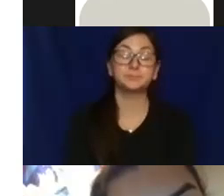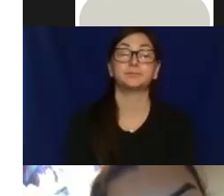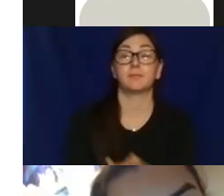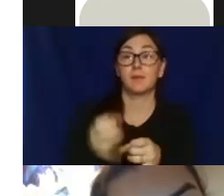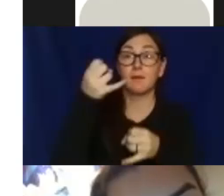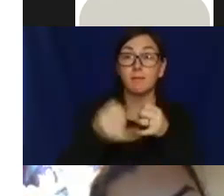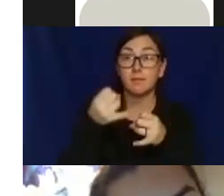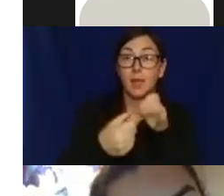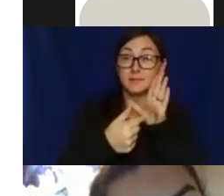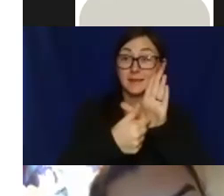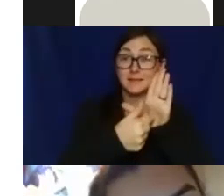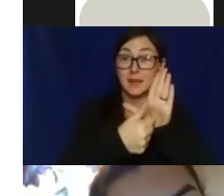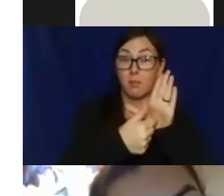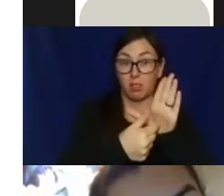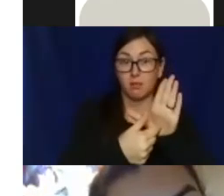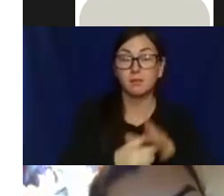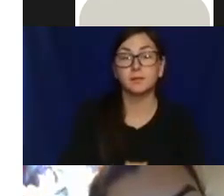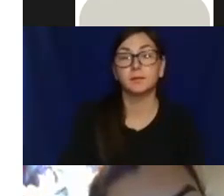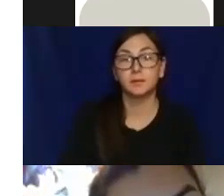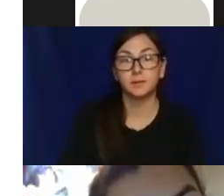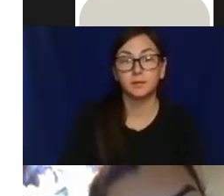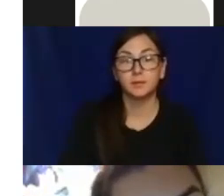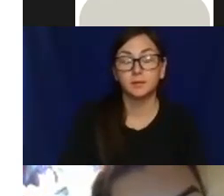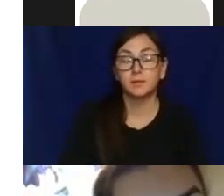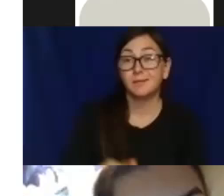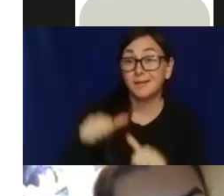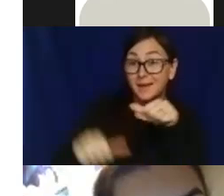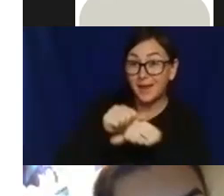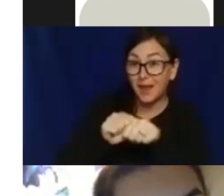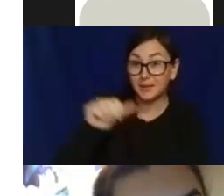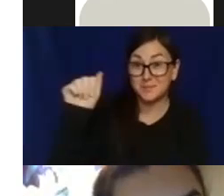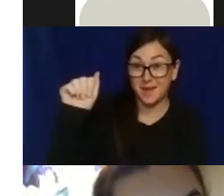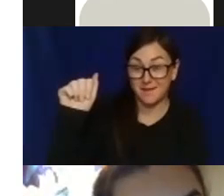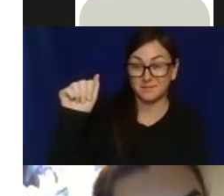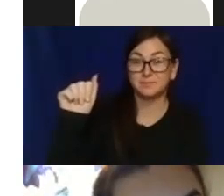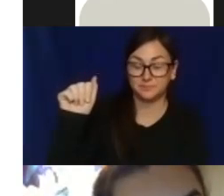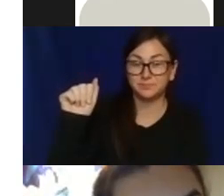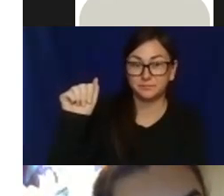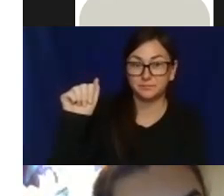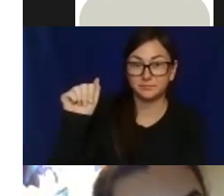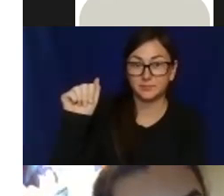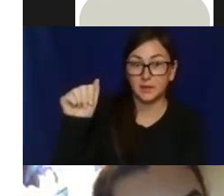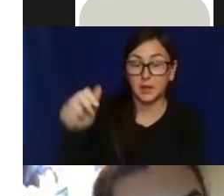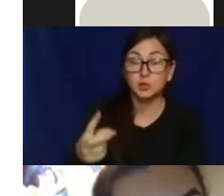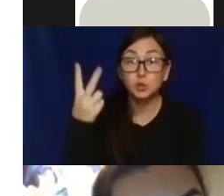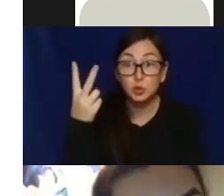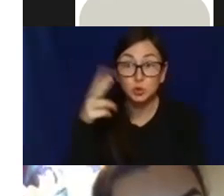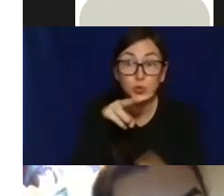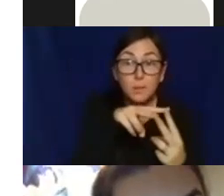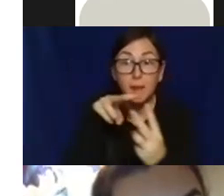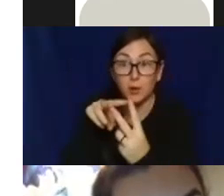is here we have the lone atom A. In this case, we have two lone pairs,